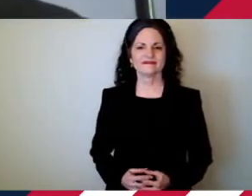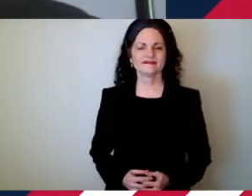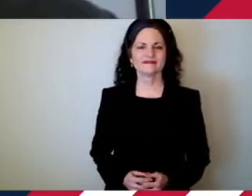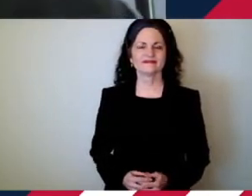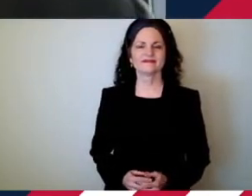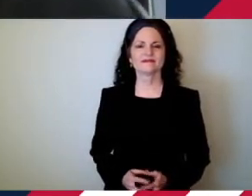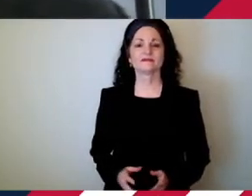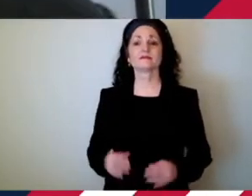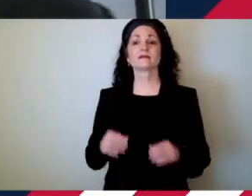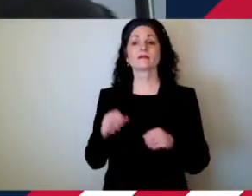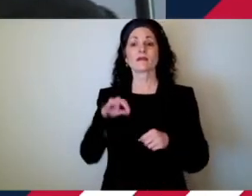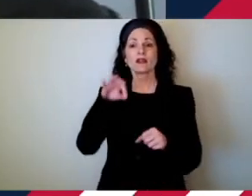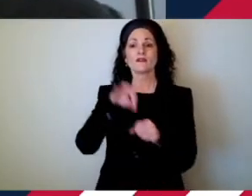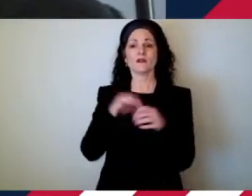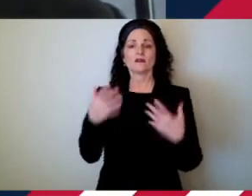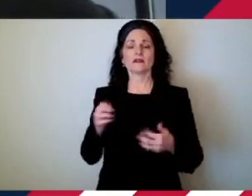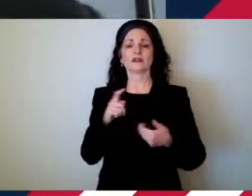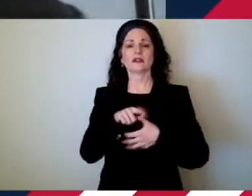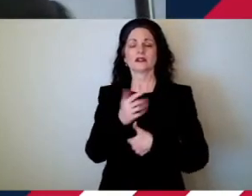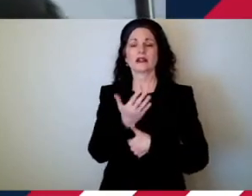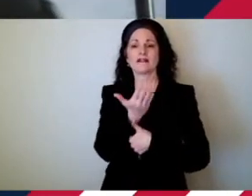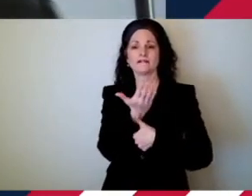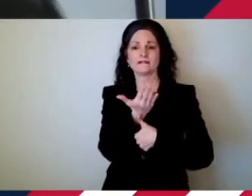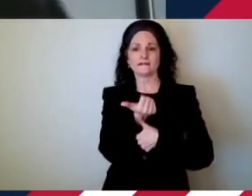The vote is 15 in favor,